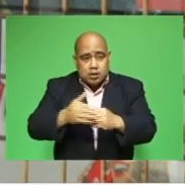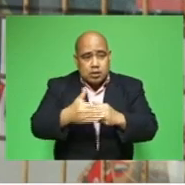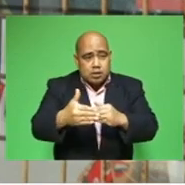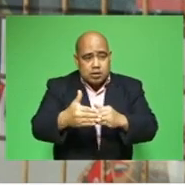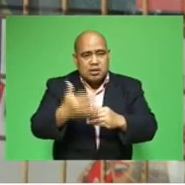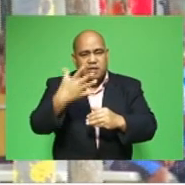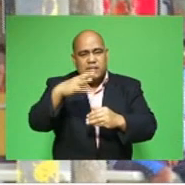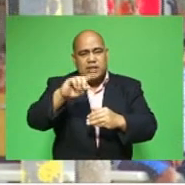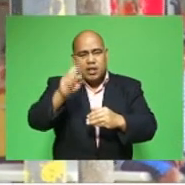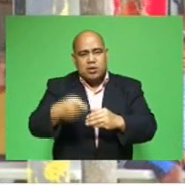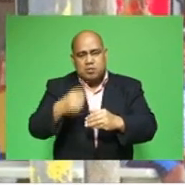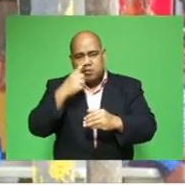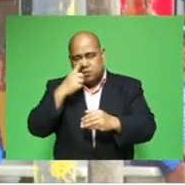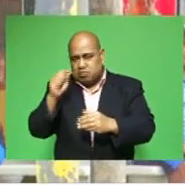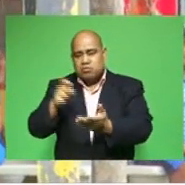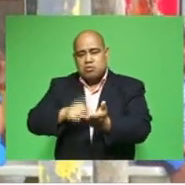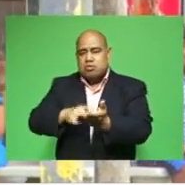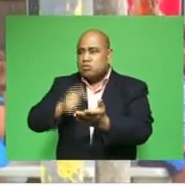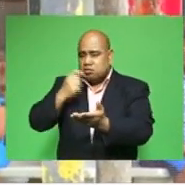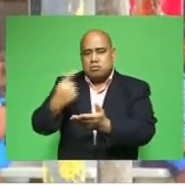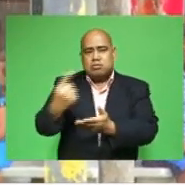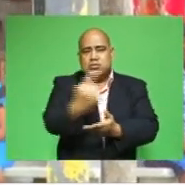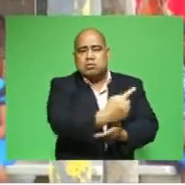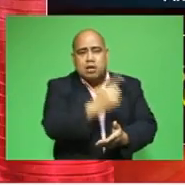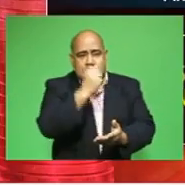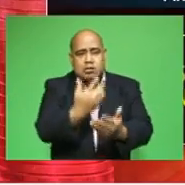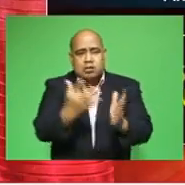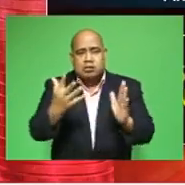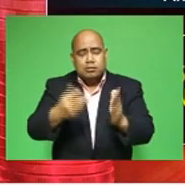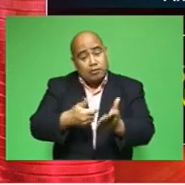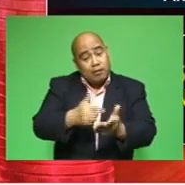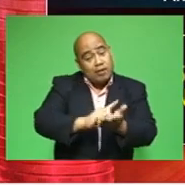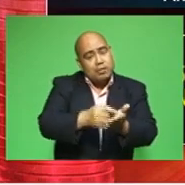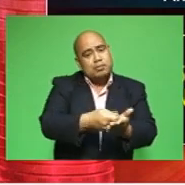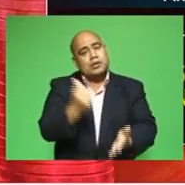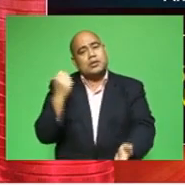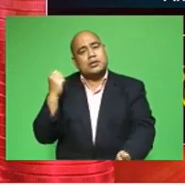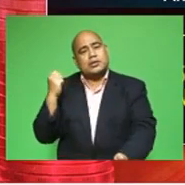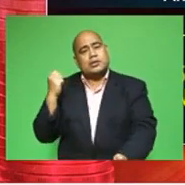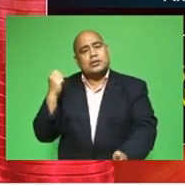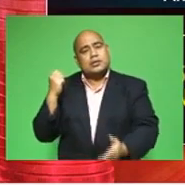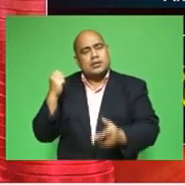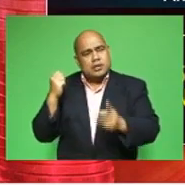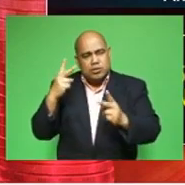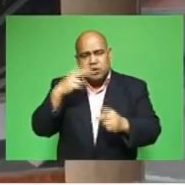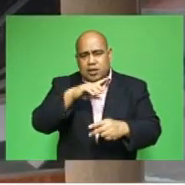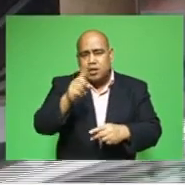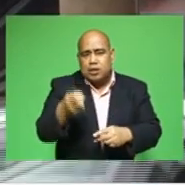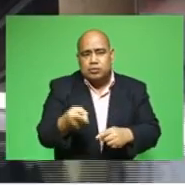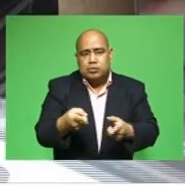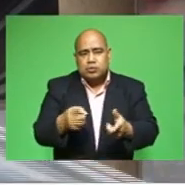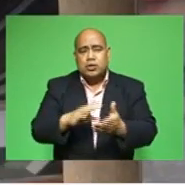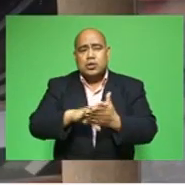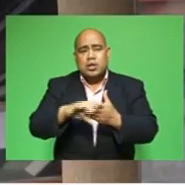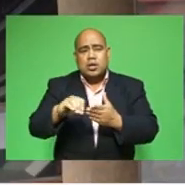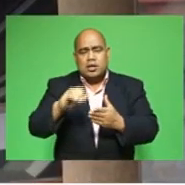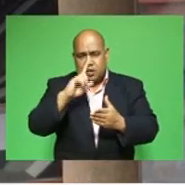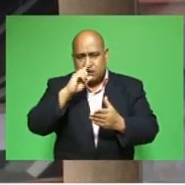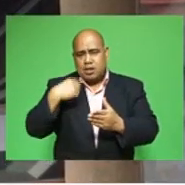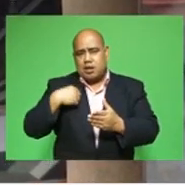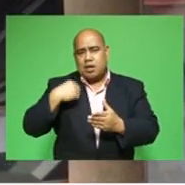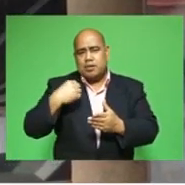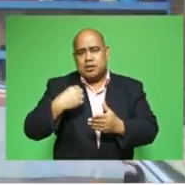0.5%. Small enterprises earning up to $300,000 can apply for $14,000 with an interest rate